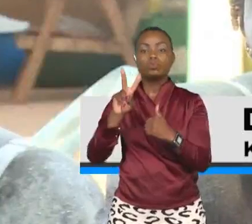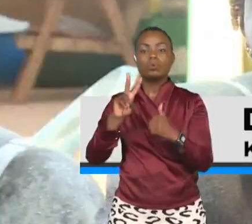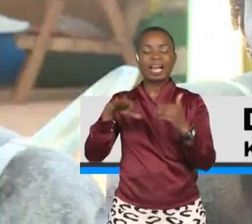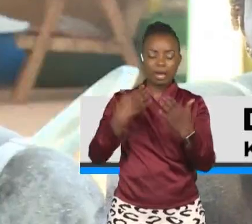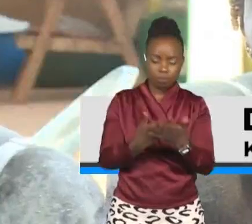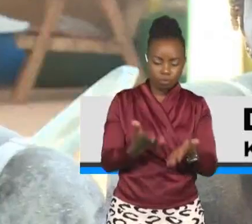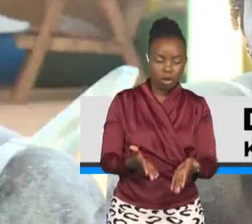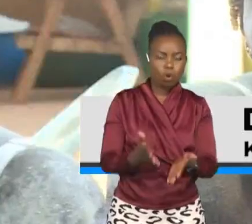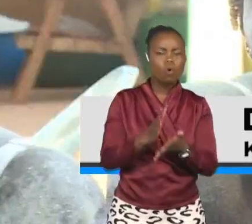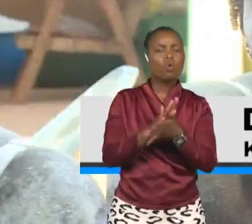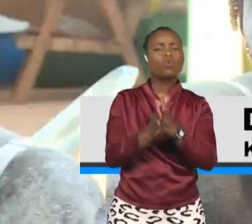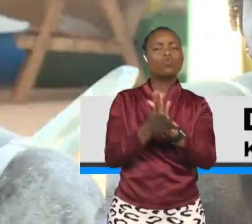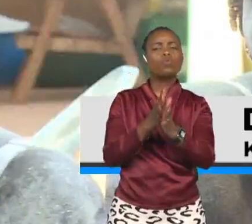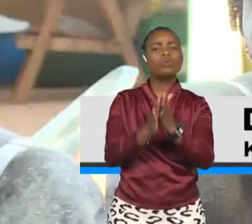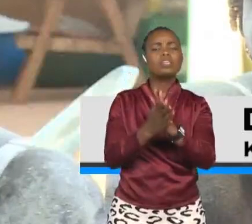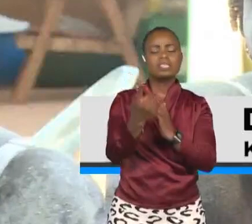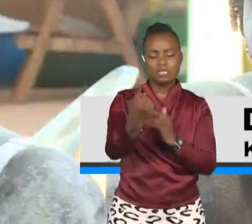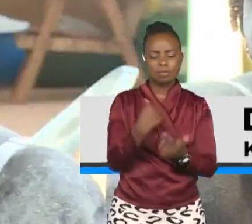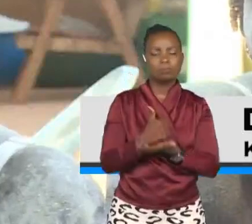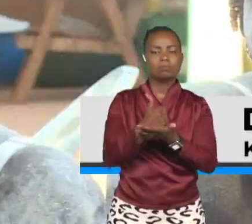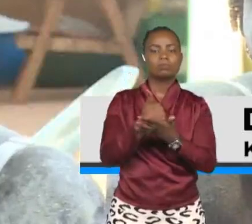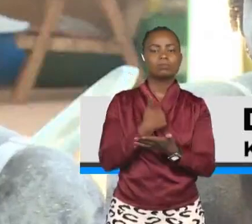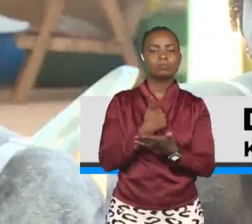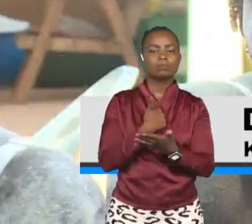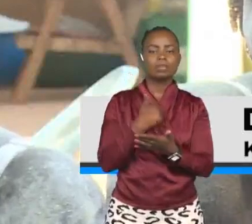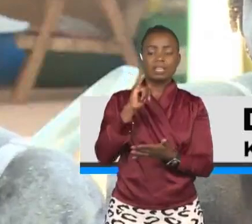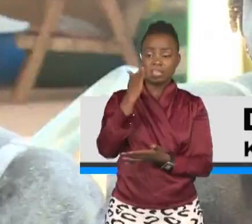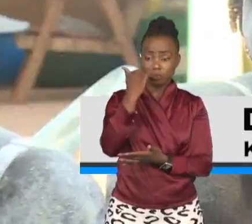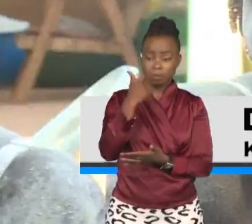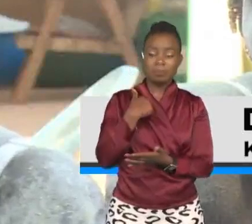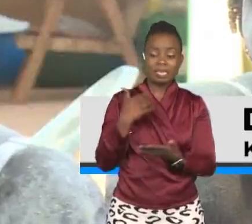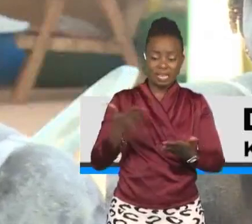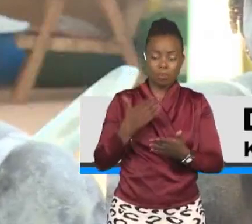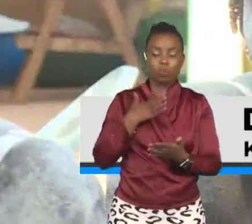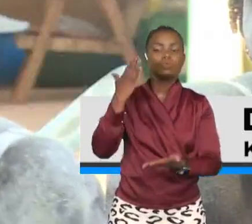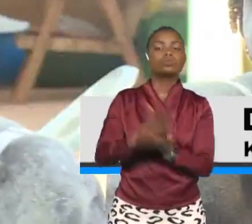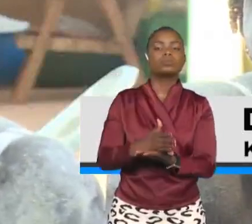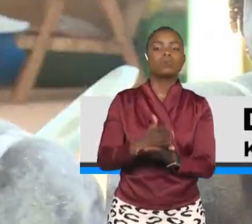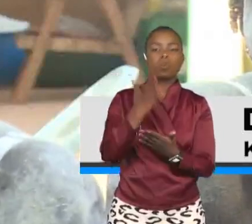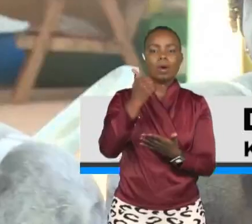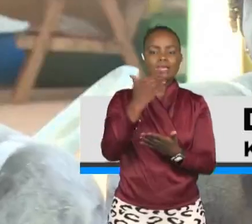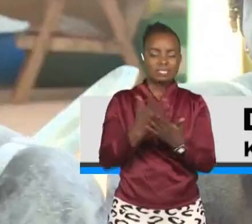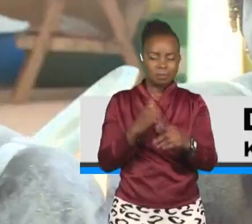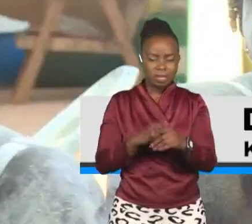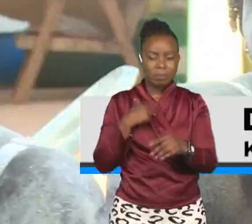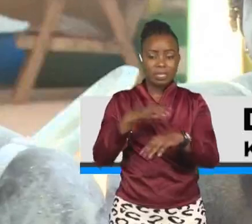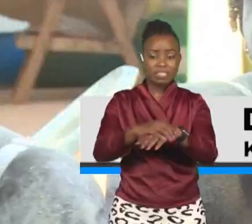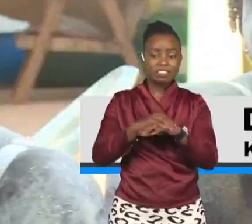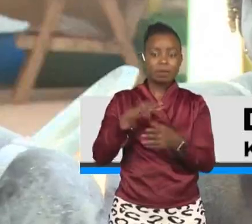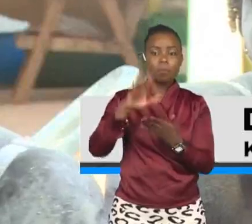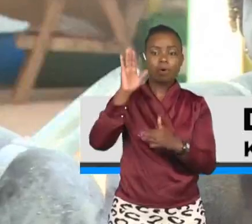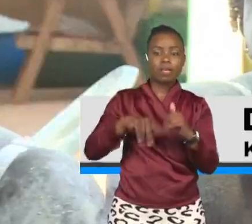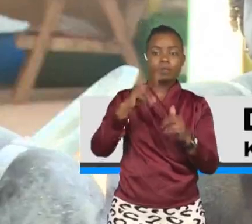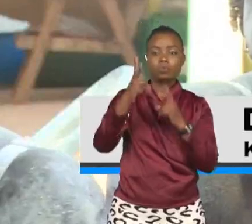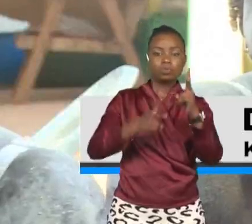today, no one has come to my aid. That's why I currently want to stop, because sometimes I receive more than 22